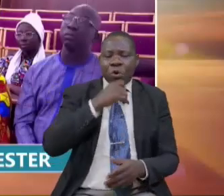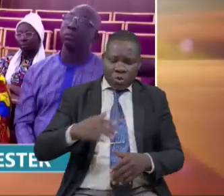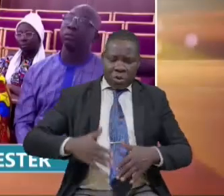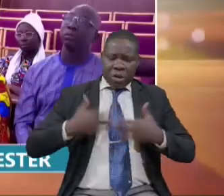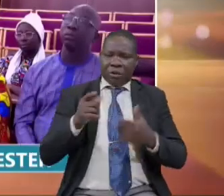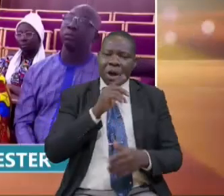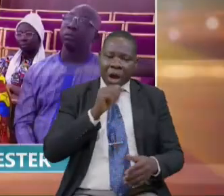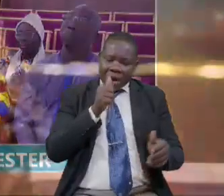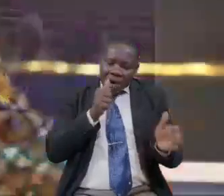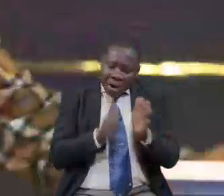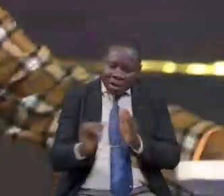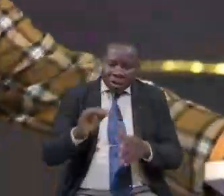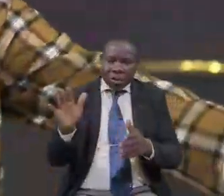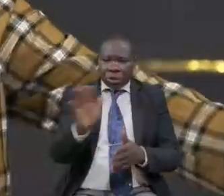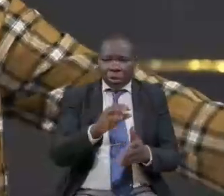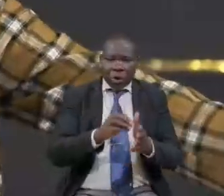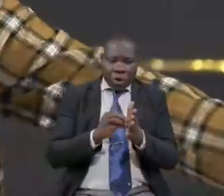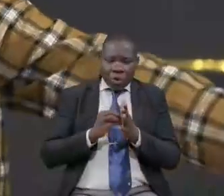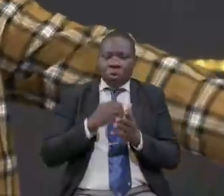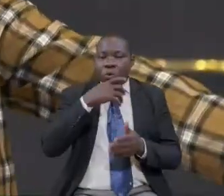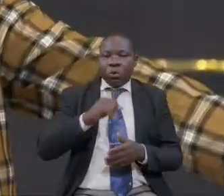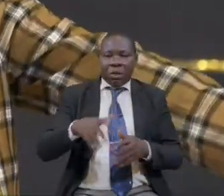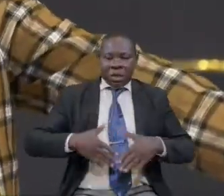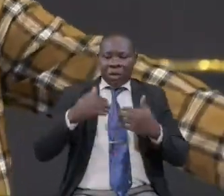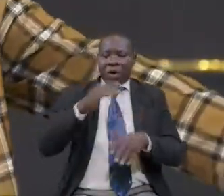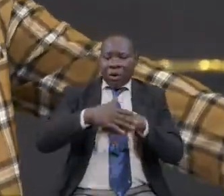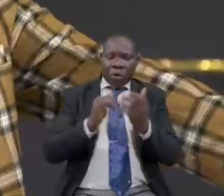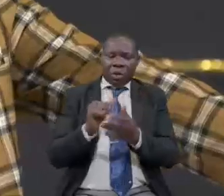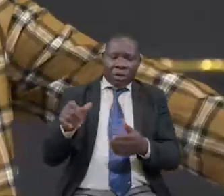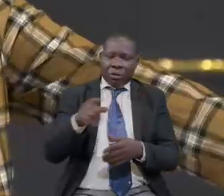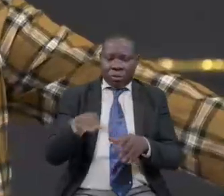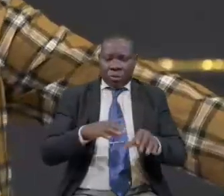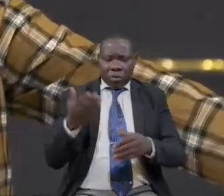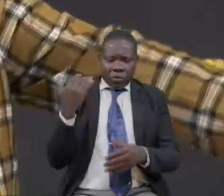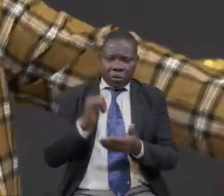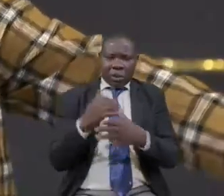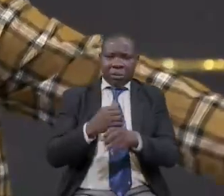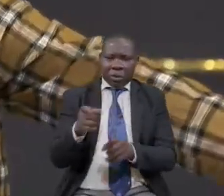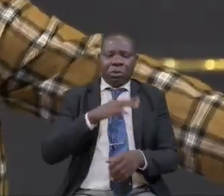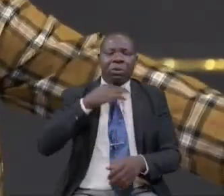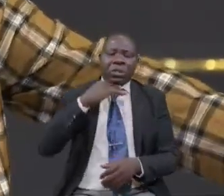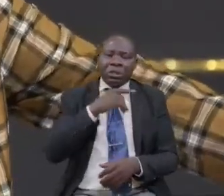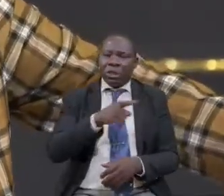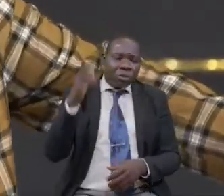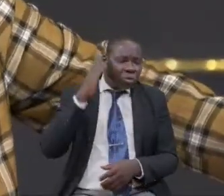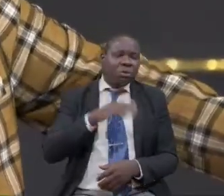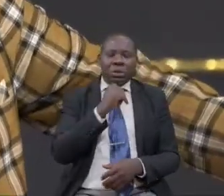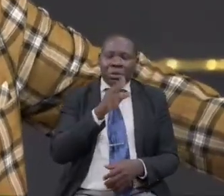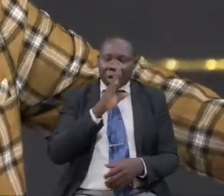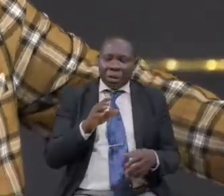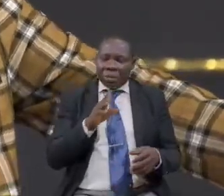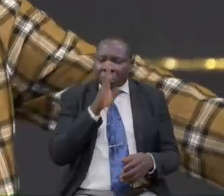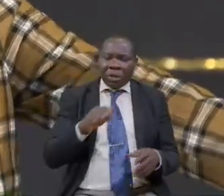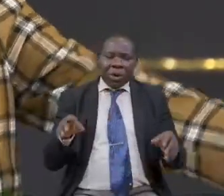everything you've been doing before that made you dirty, you will not be even as white as snow. Not to talk of